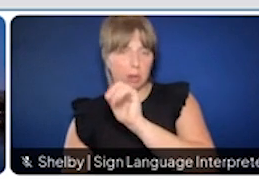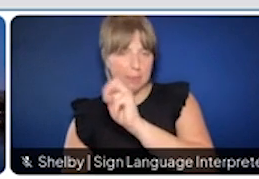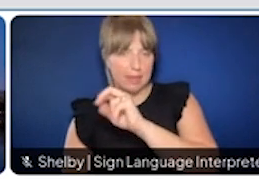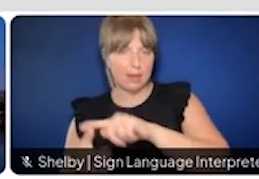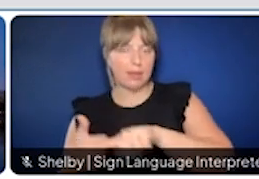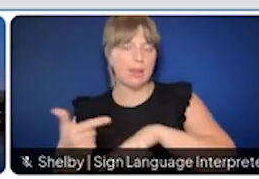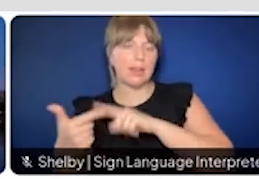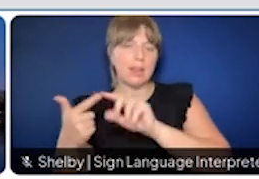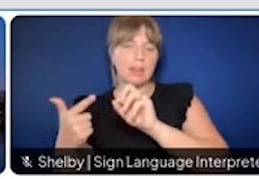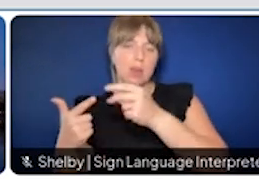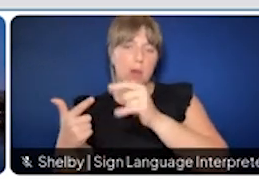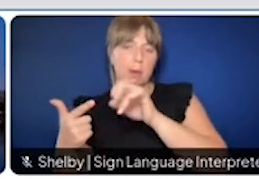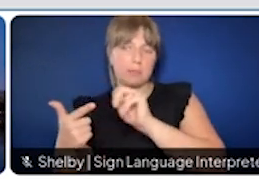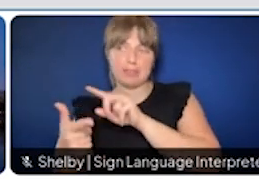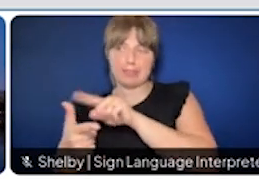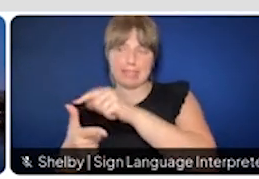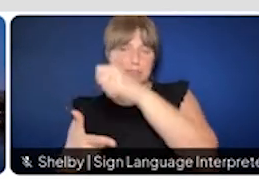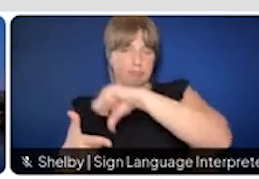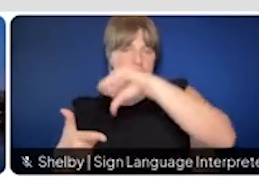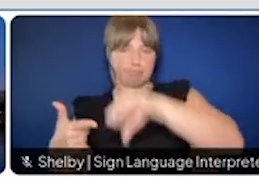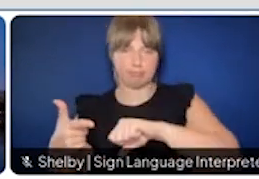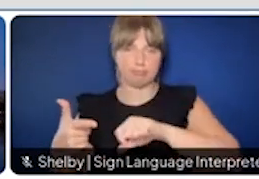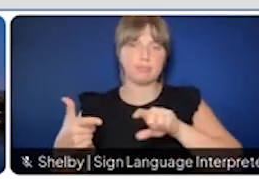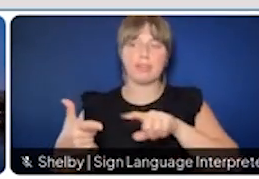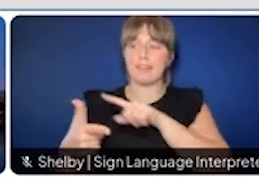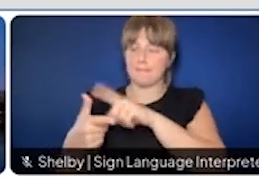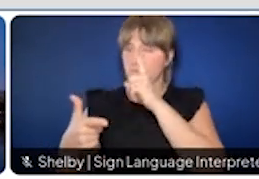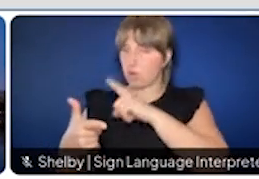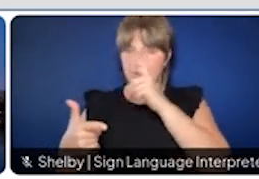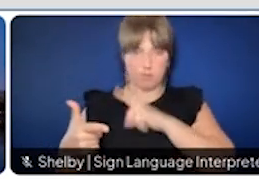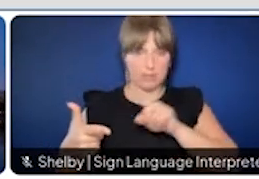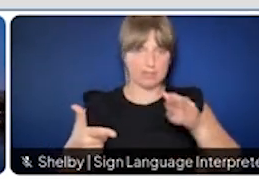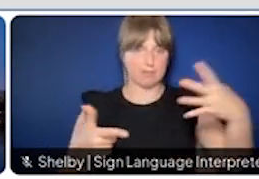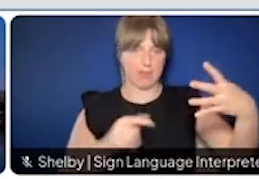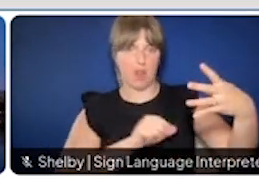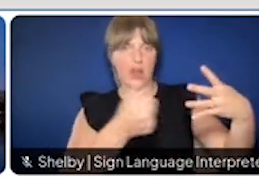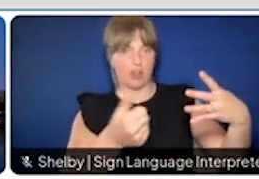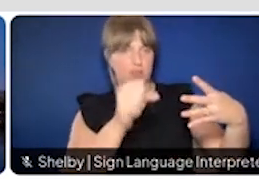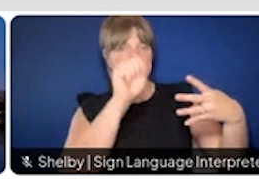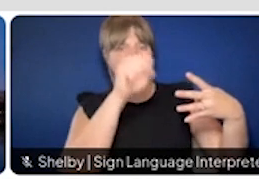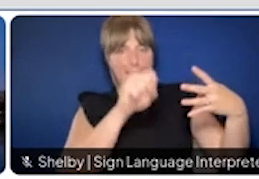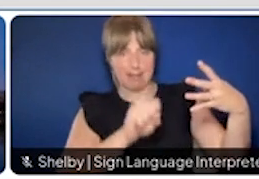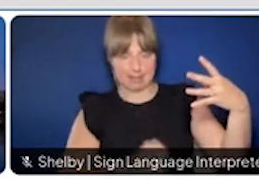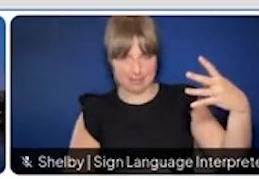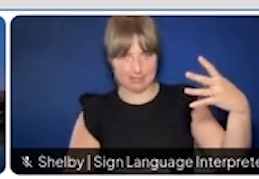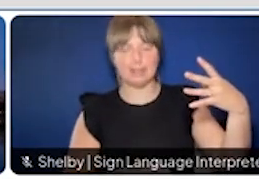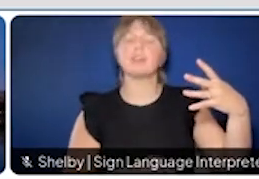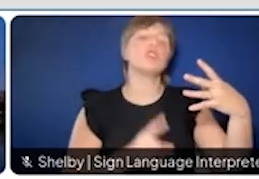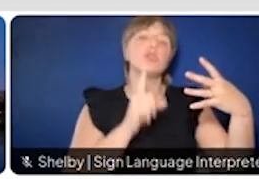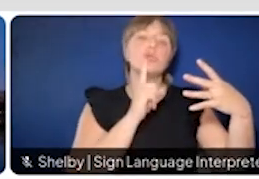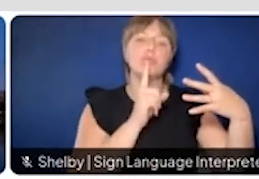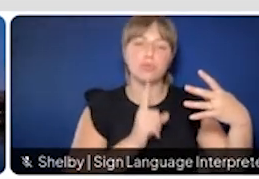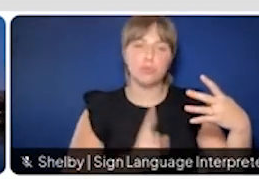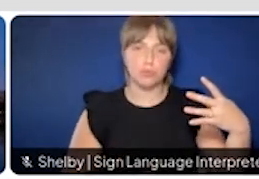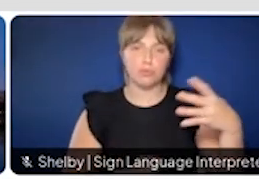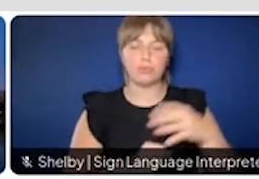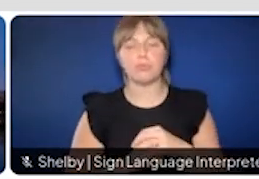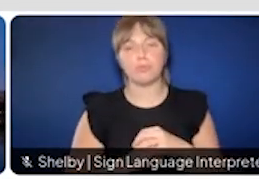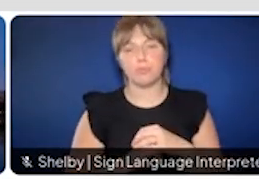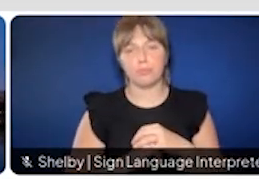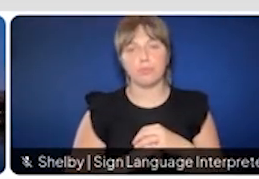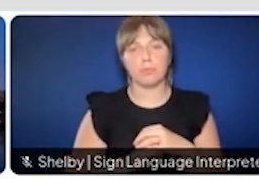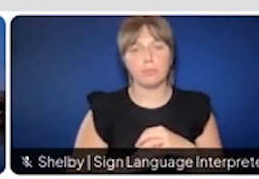So we'll mark all the preferred share classes false. You'll see a couple of folks that only own preferred equity become excluded.